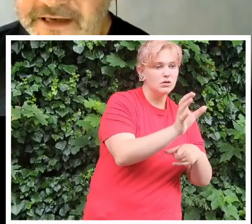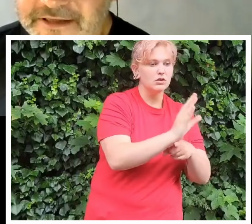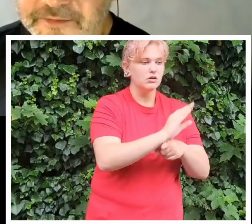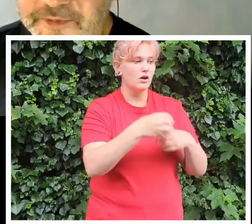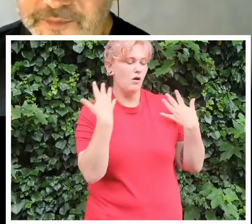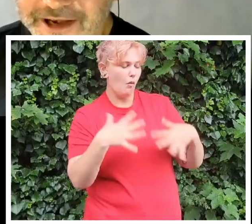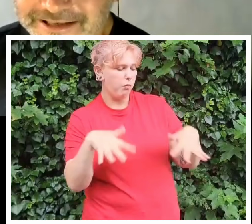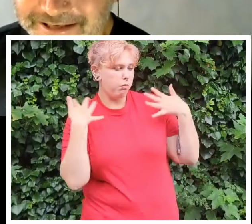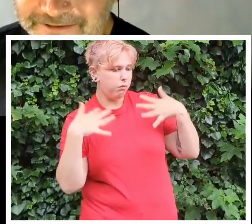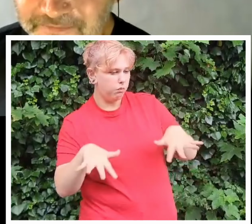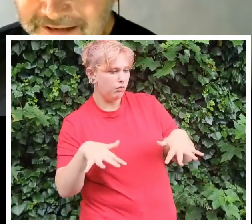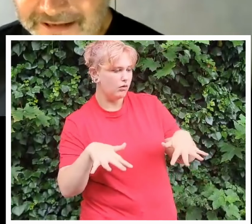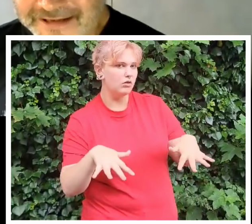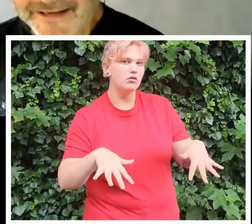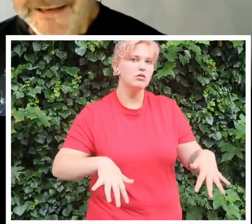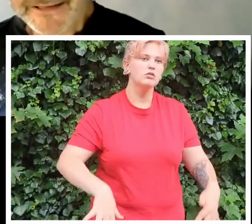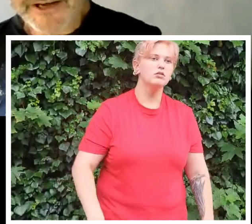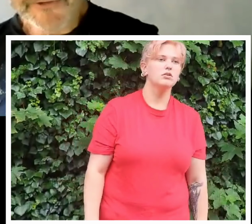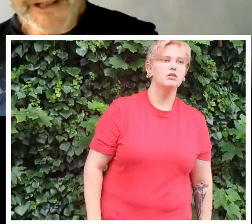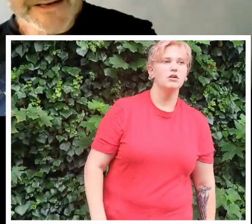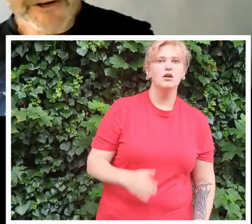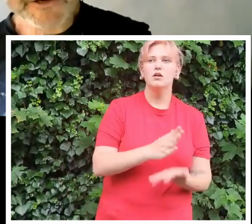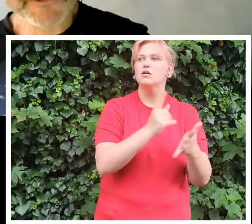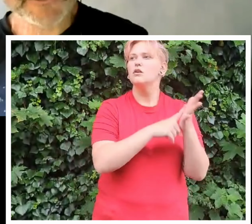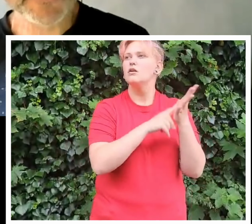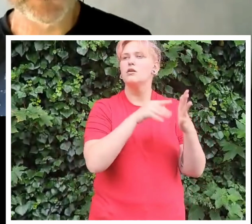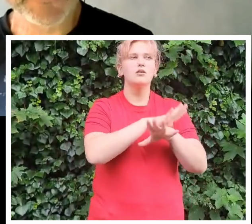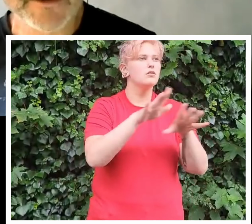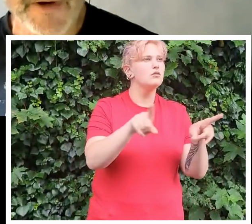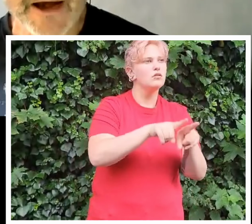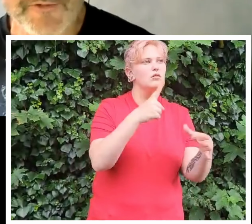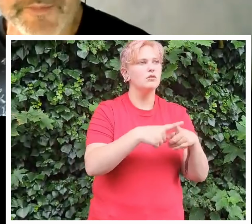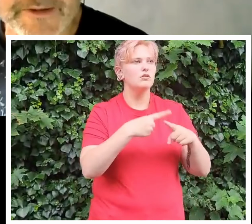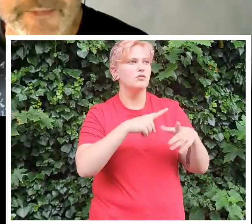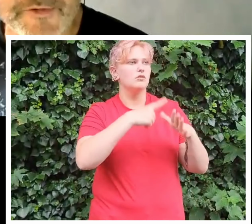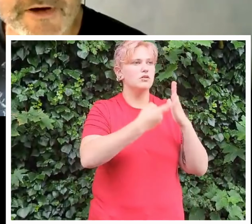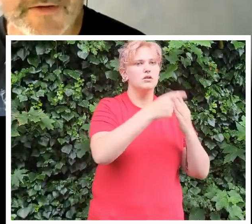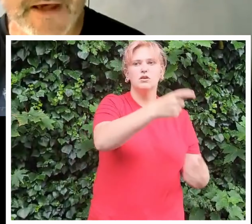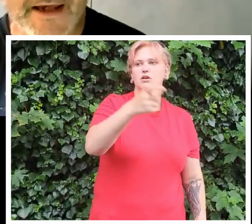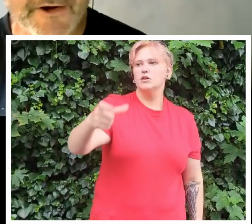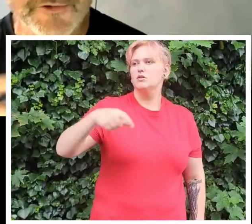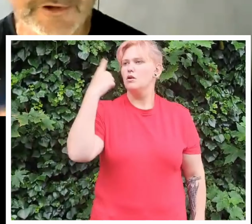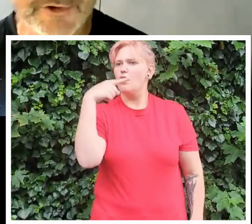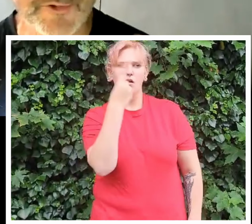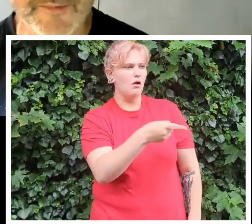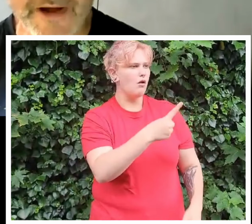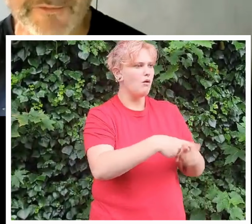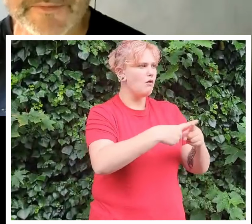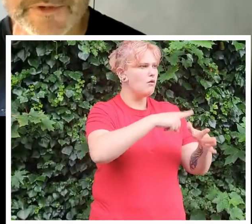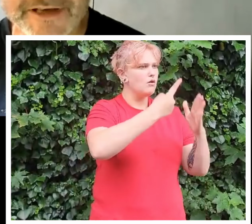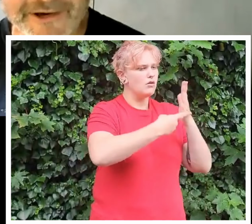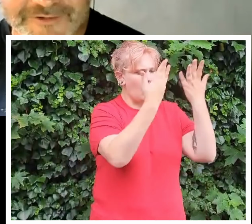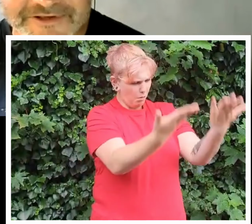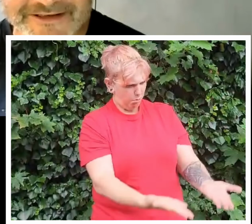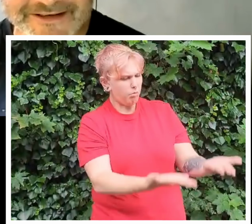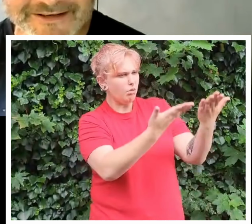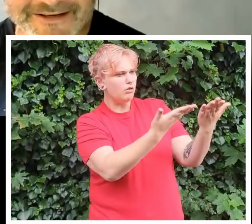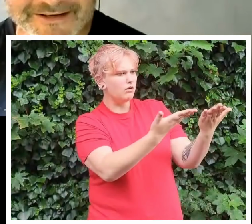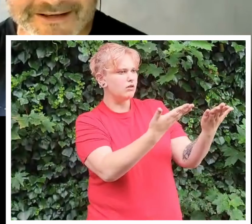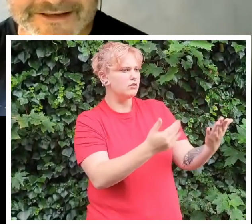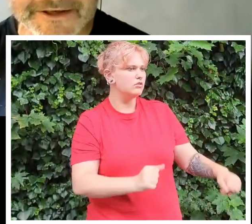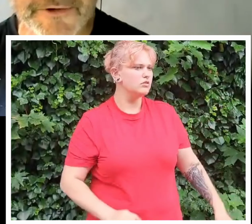video. So that's going to be amazing. So, Laine, I don't like talking about people that are there who can talk about